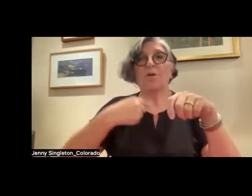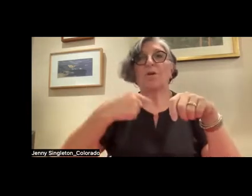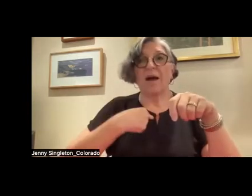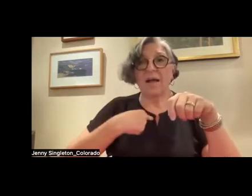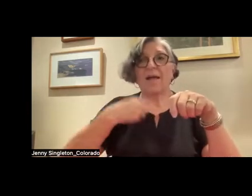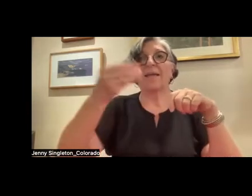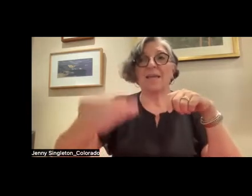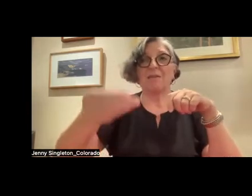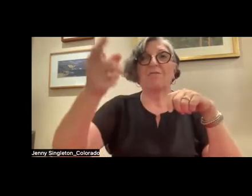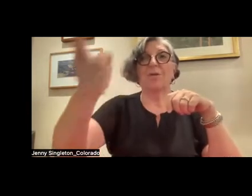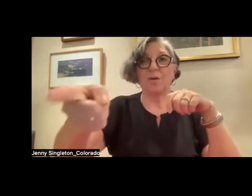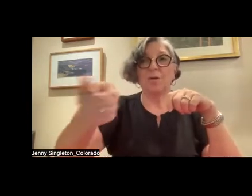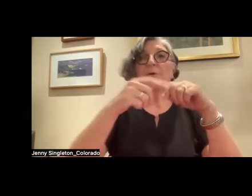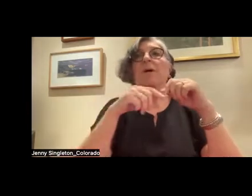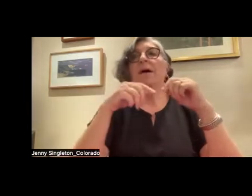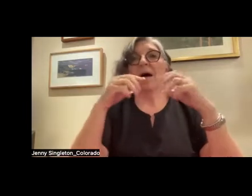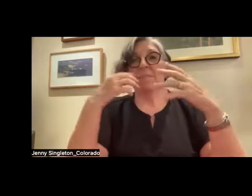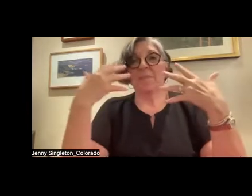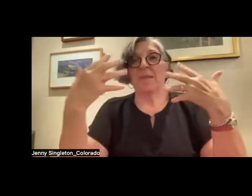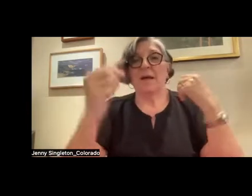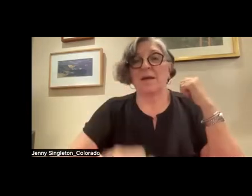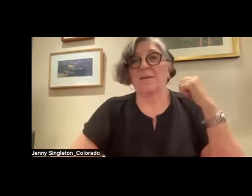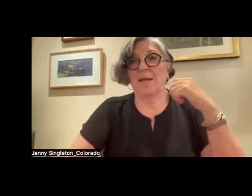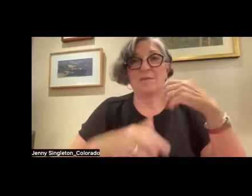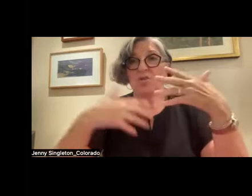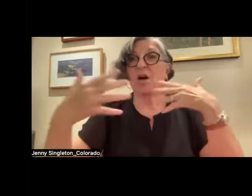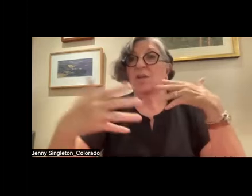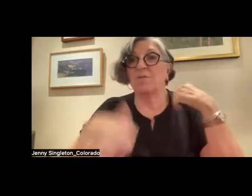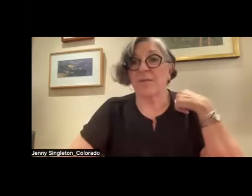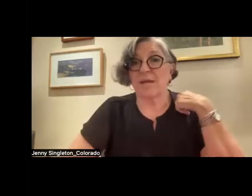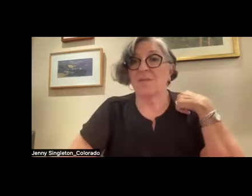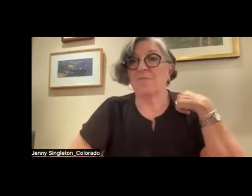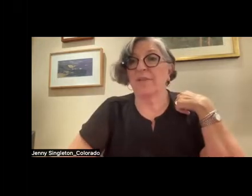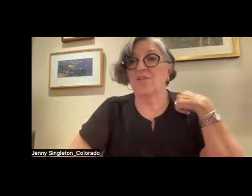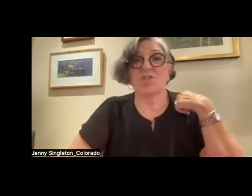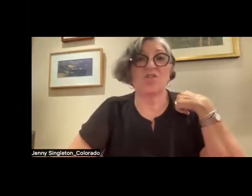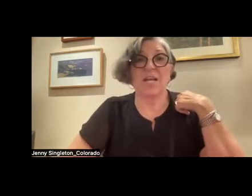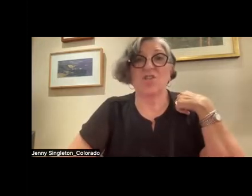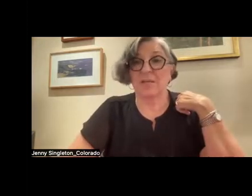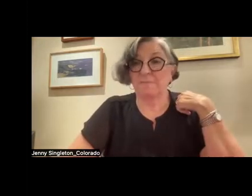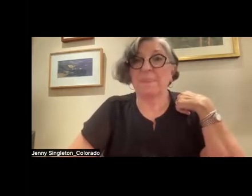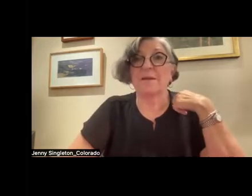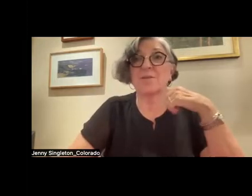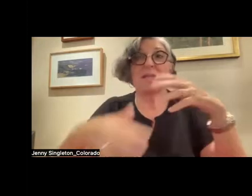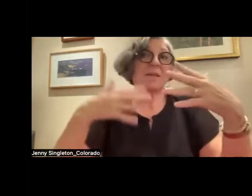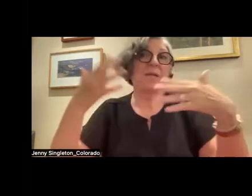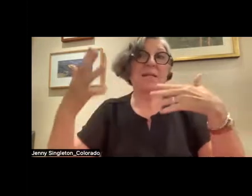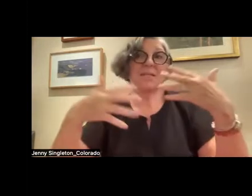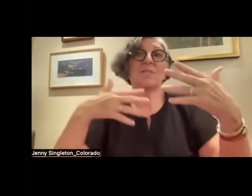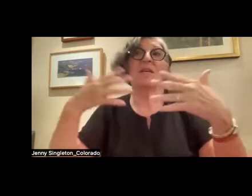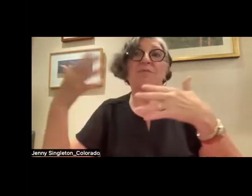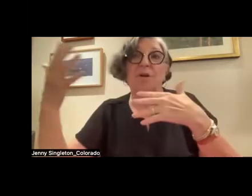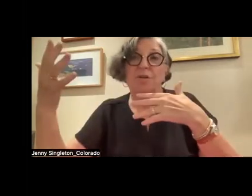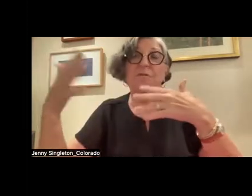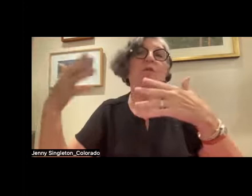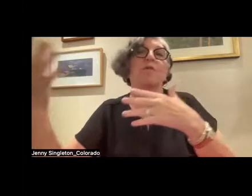word order, I give you, and do not use that kind of inflection strategy. So that's something that